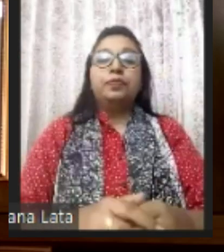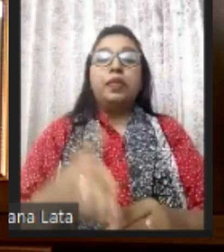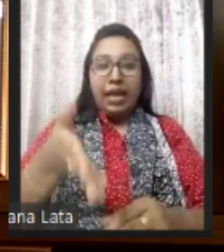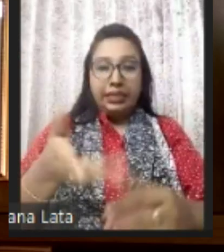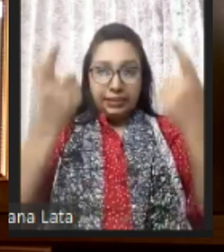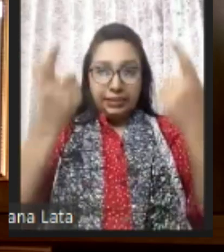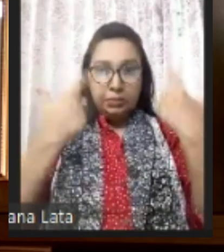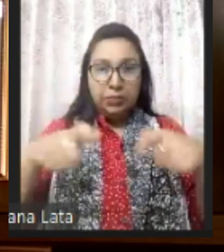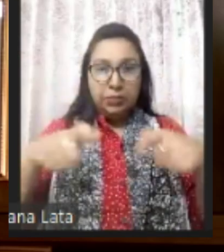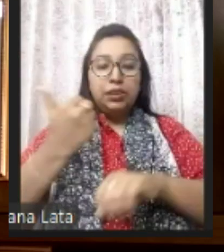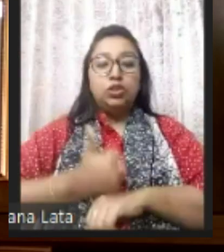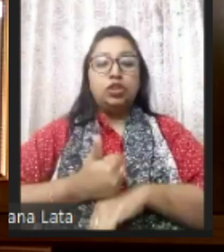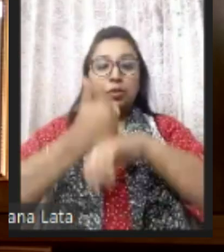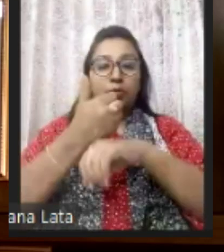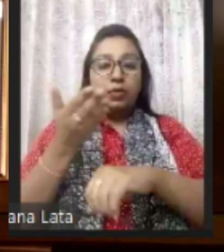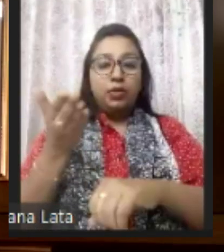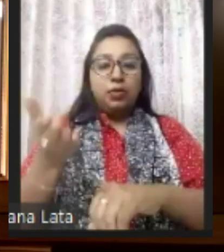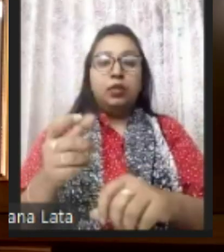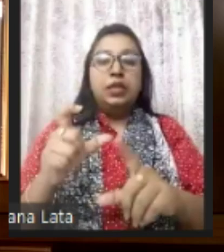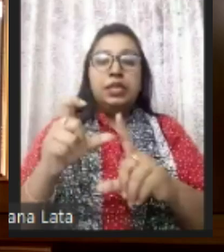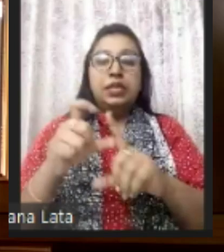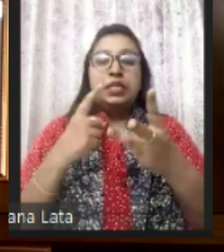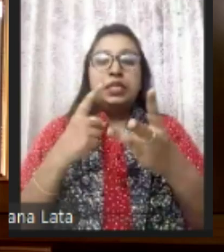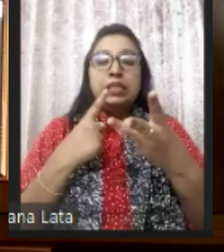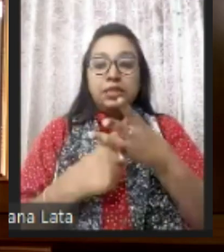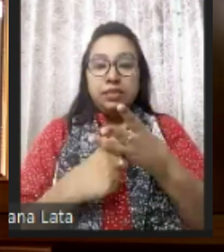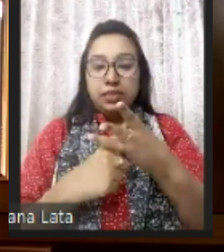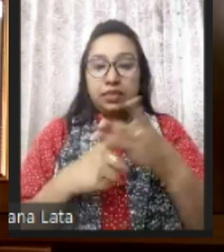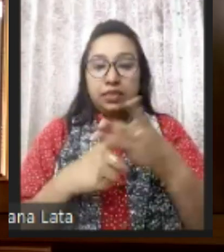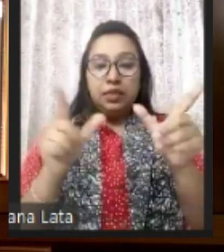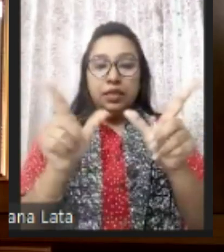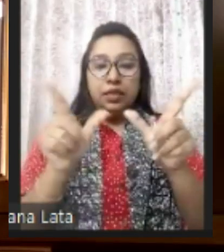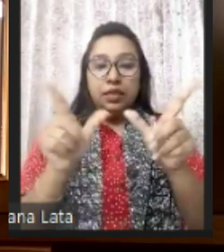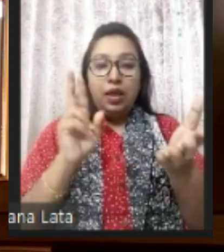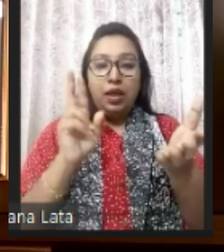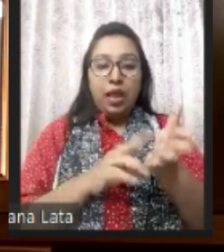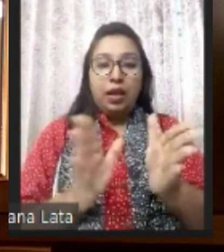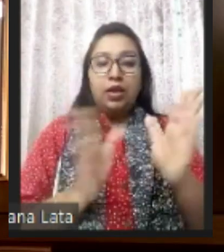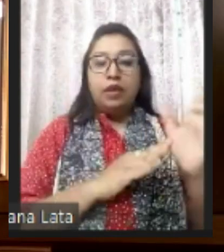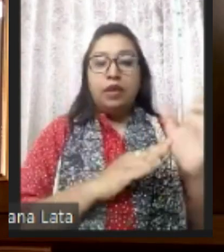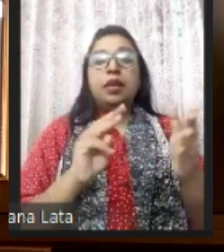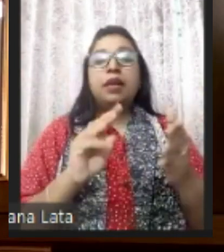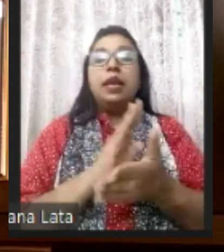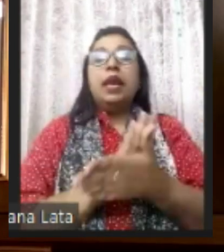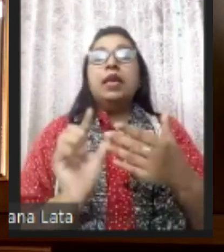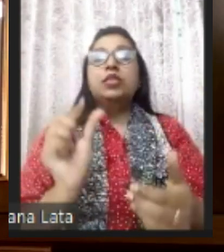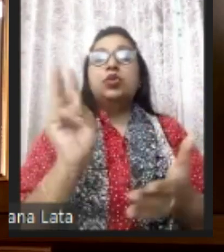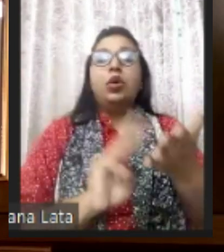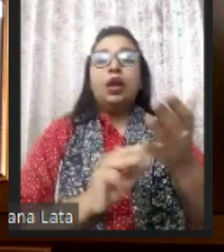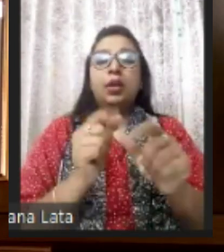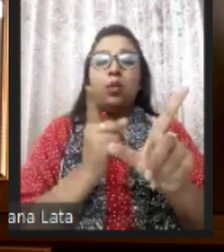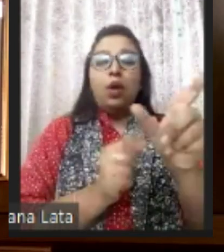webinar, Mr. Dr. Dewan Mohammad Humayun, Project Director of A2I, respected